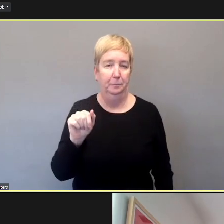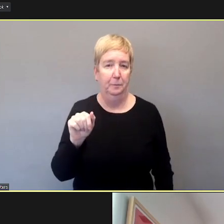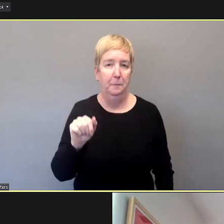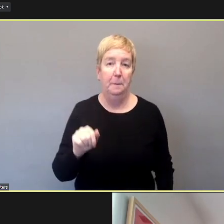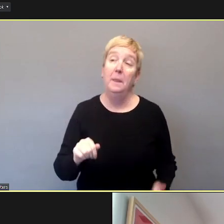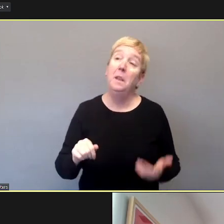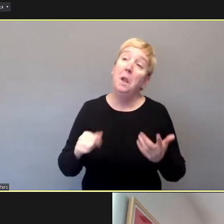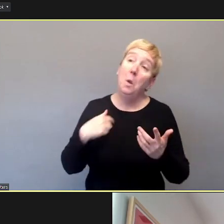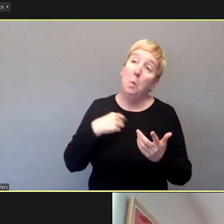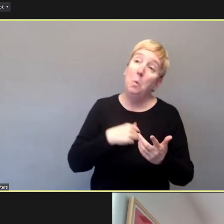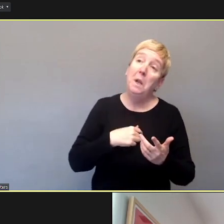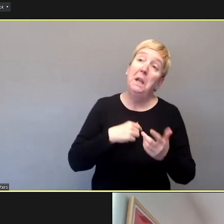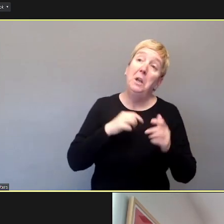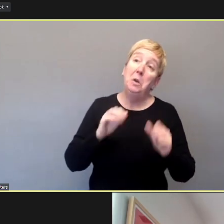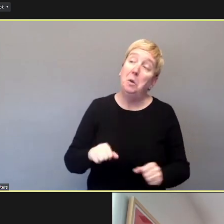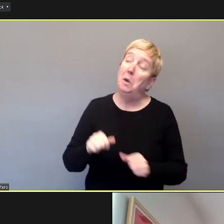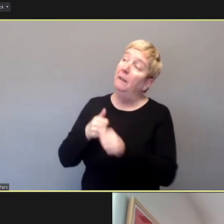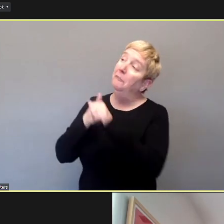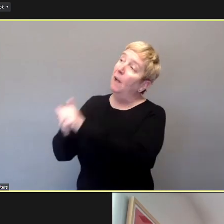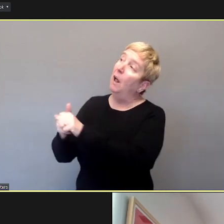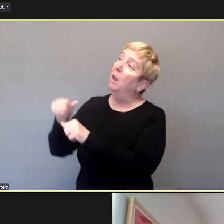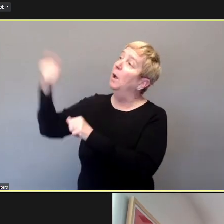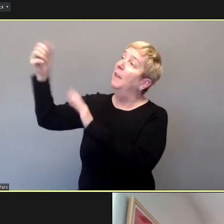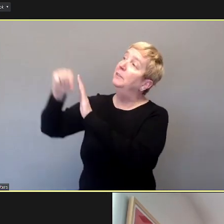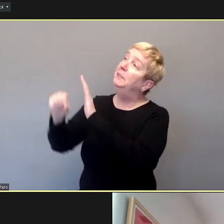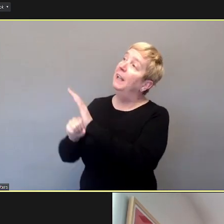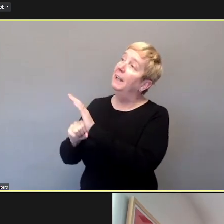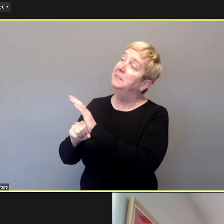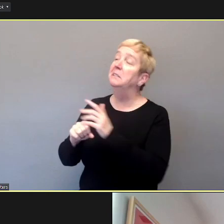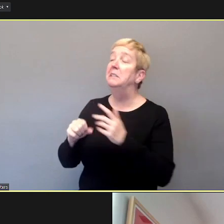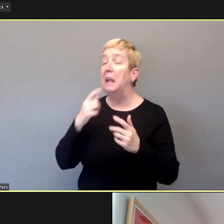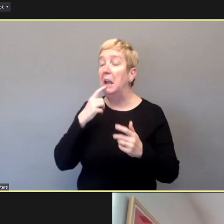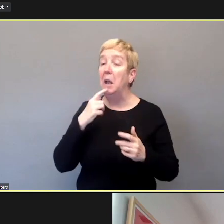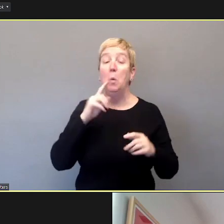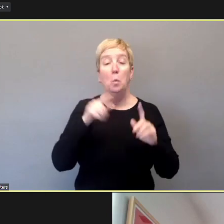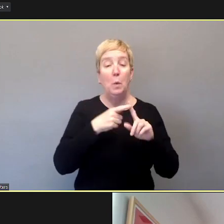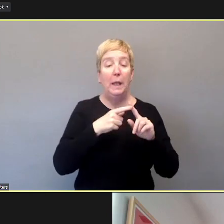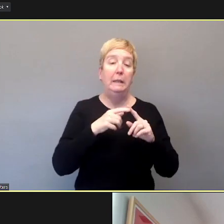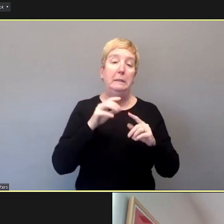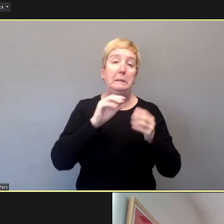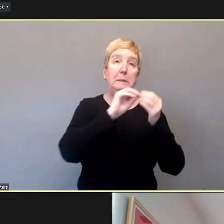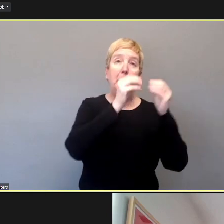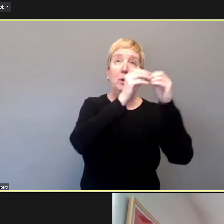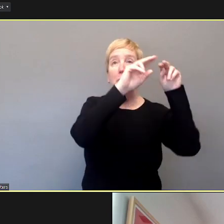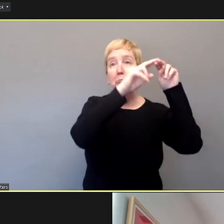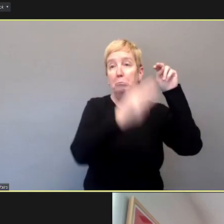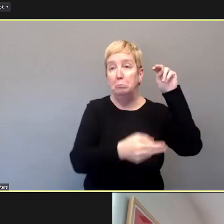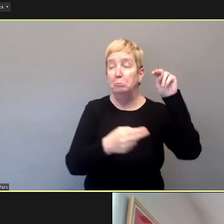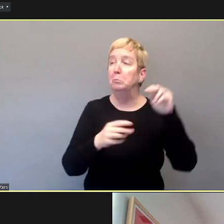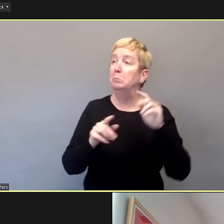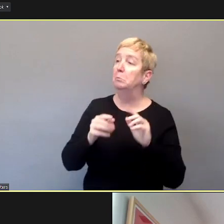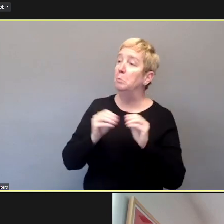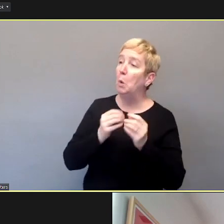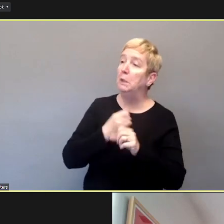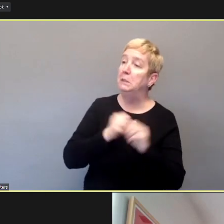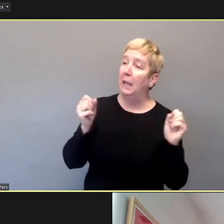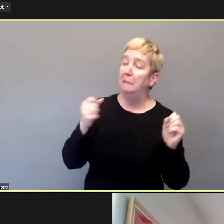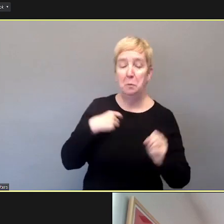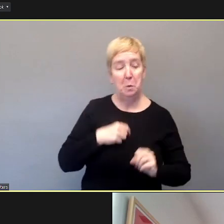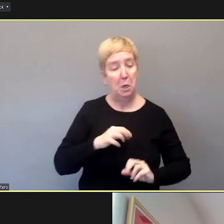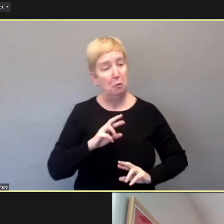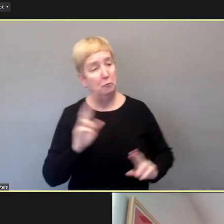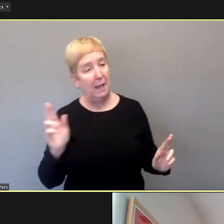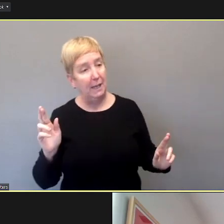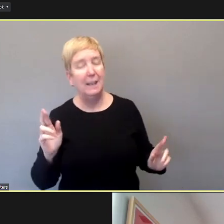indoor mask mandate. You know, as soon as cases go down, as soon as things get safer, we stand prepared. I think in the